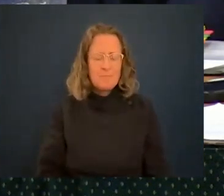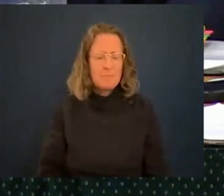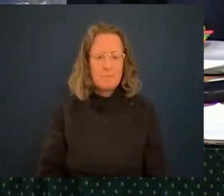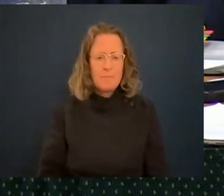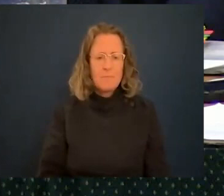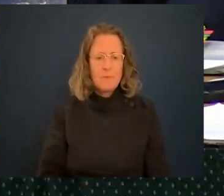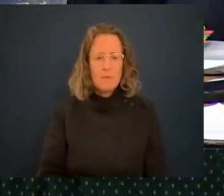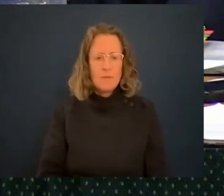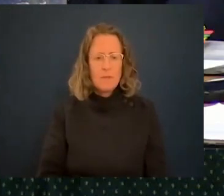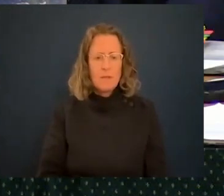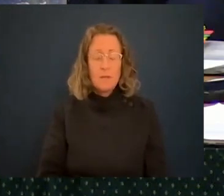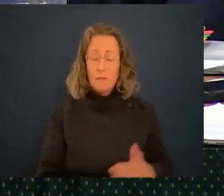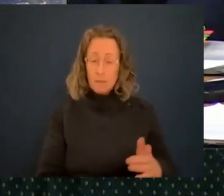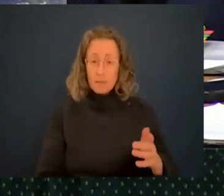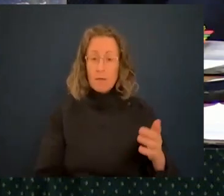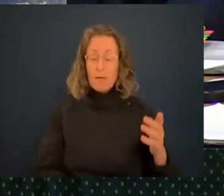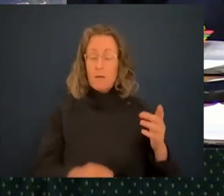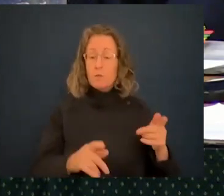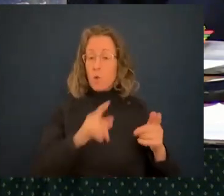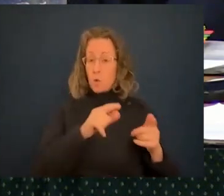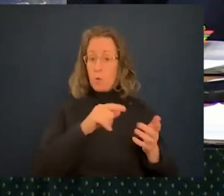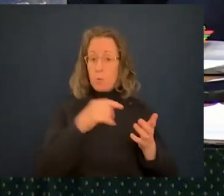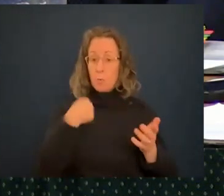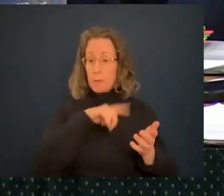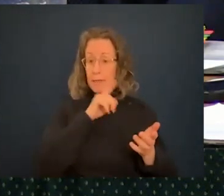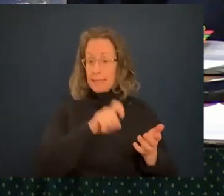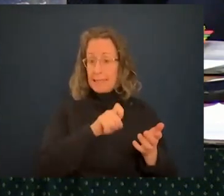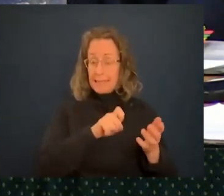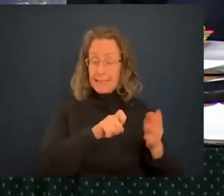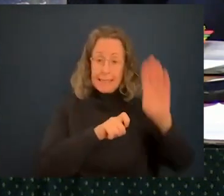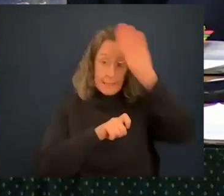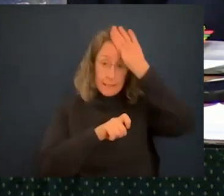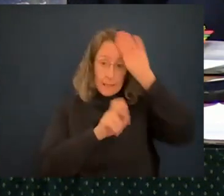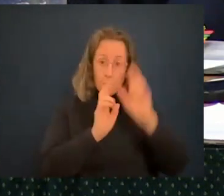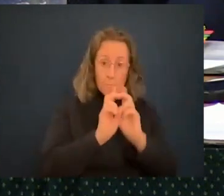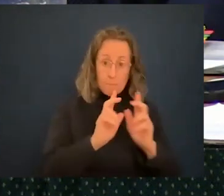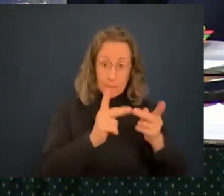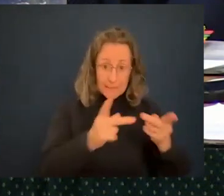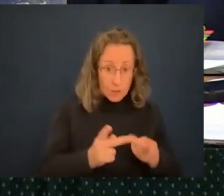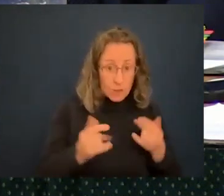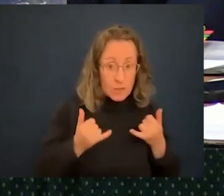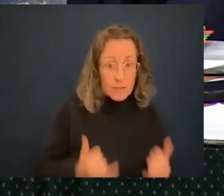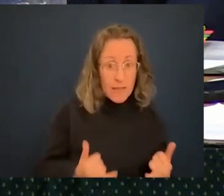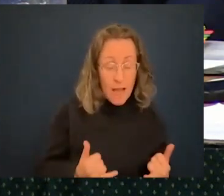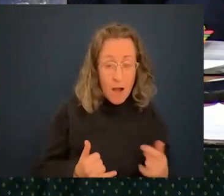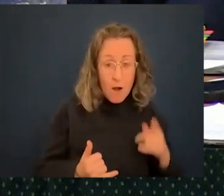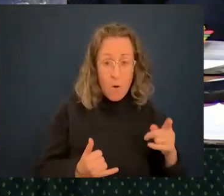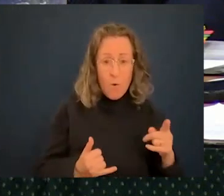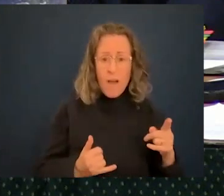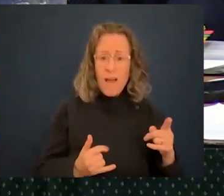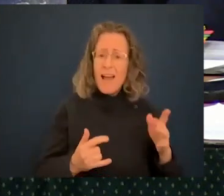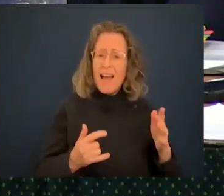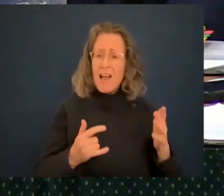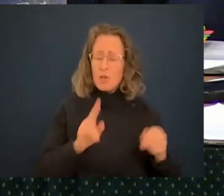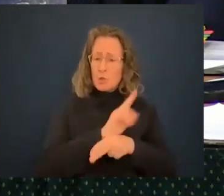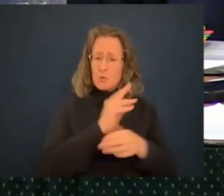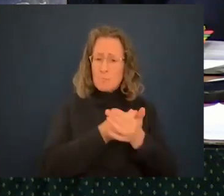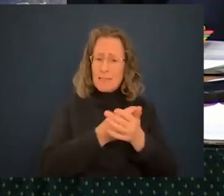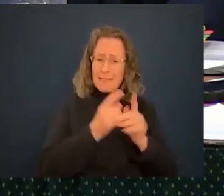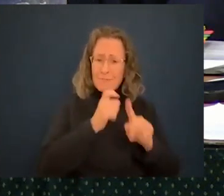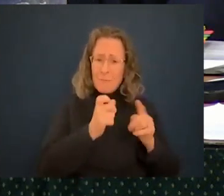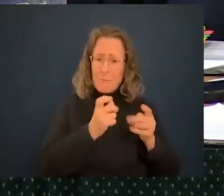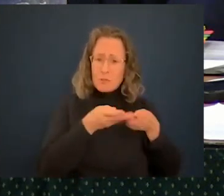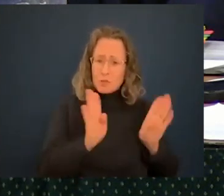fund salaries for positions that may not exist 12 months from now we may not